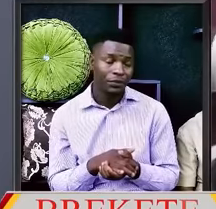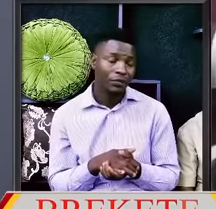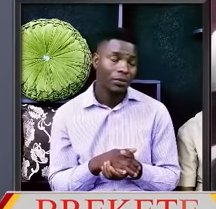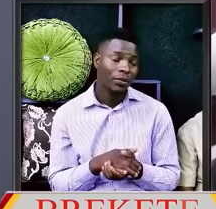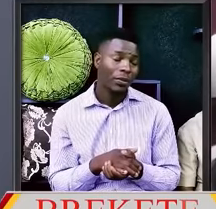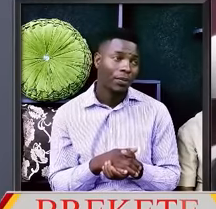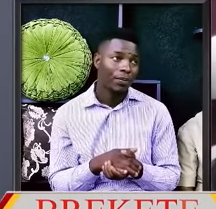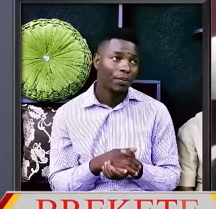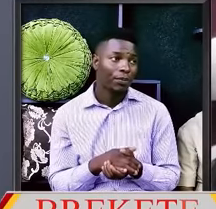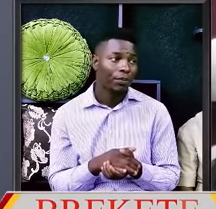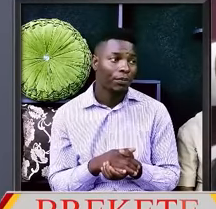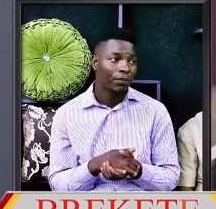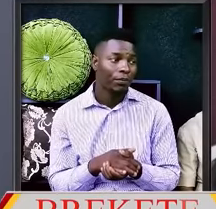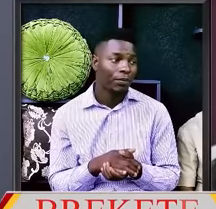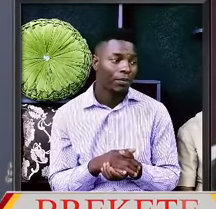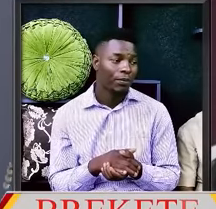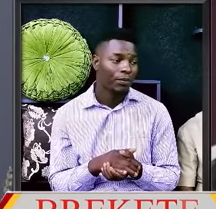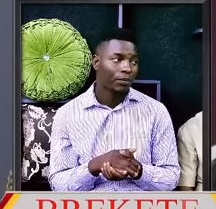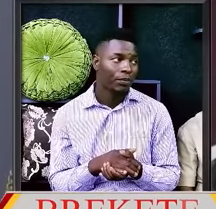Good morning.